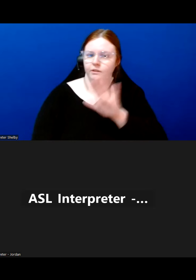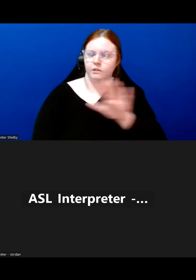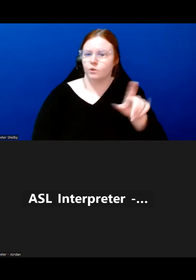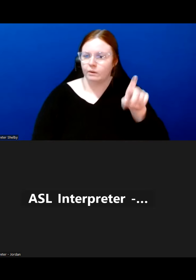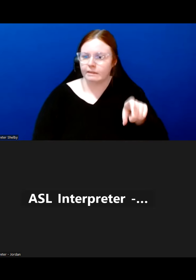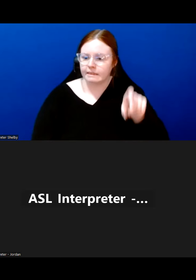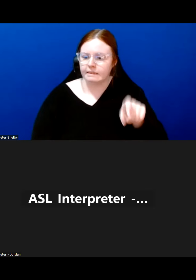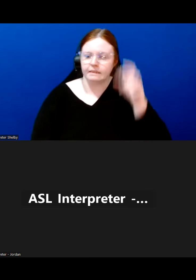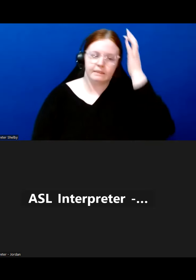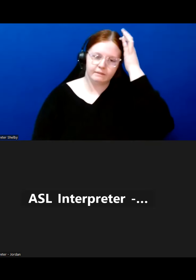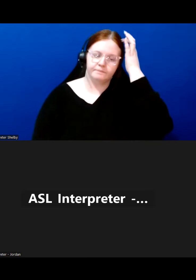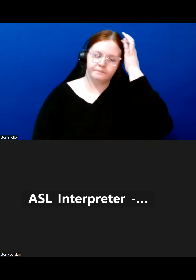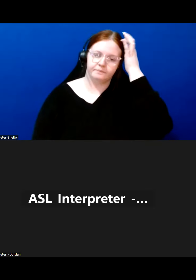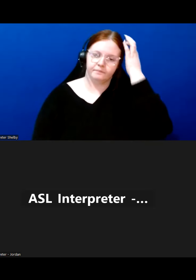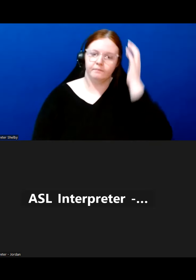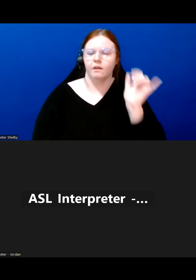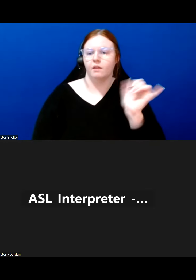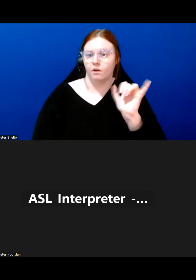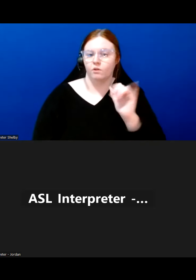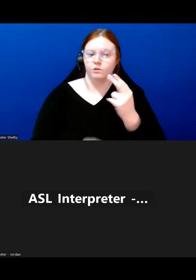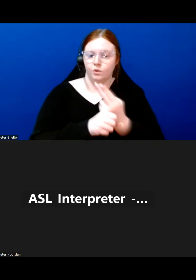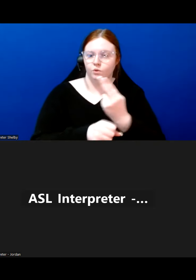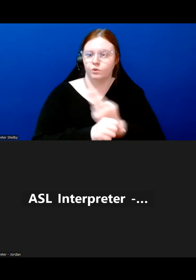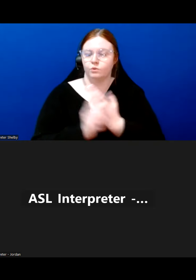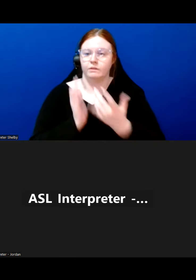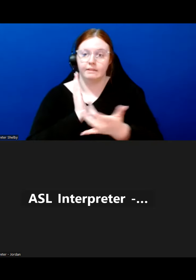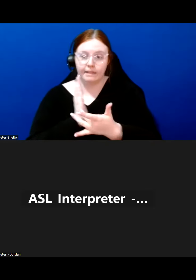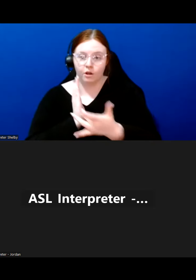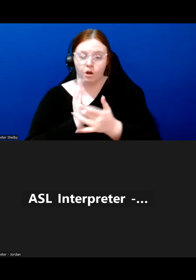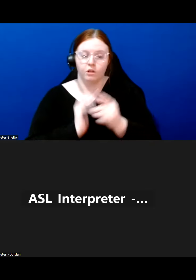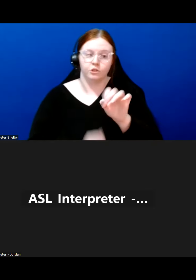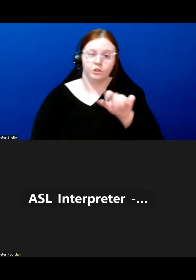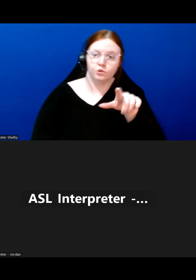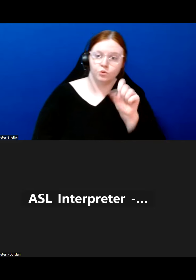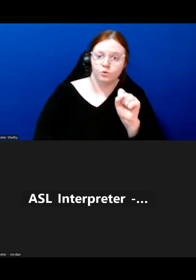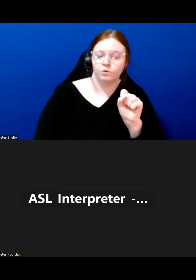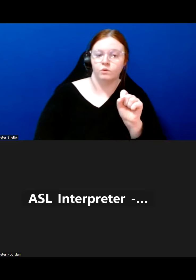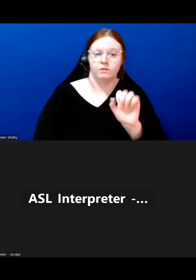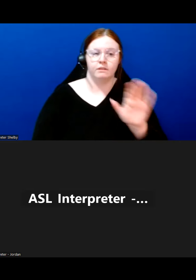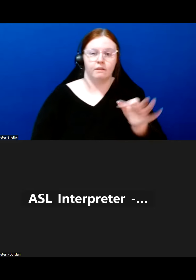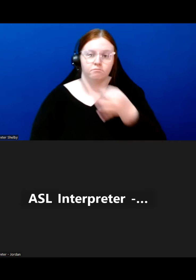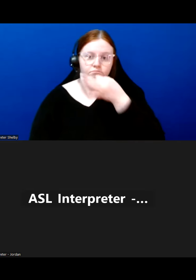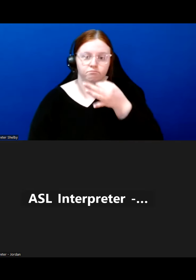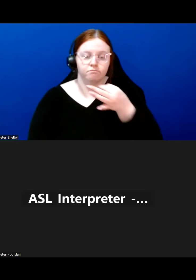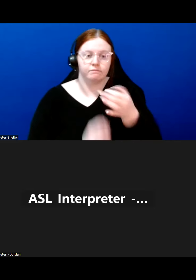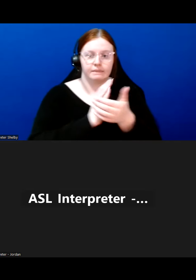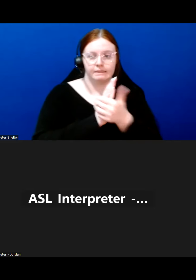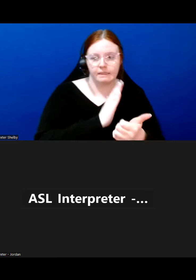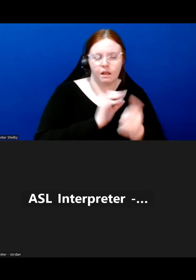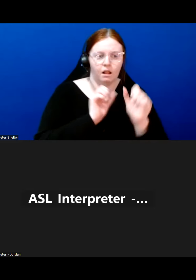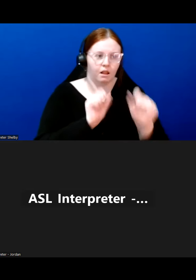and also use the technology and the tools and the expertise that's available to